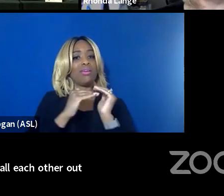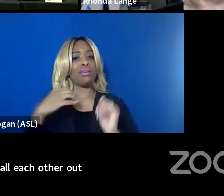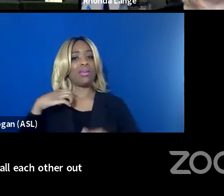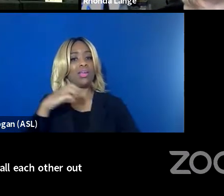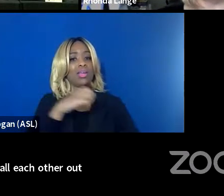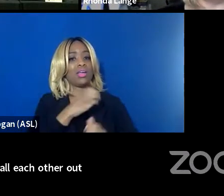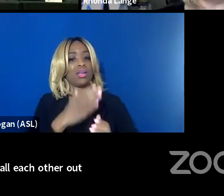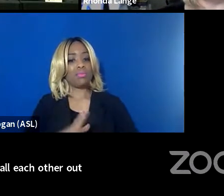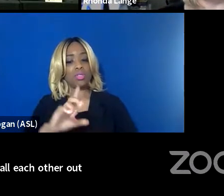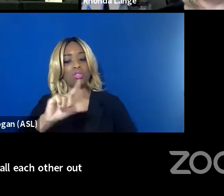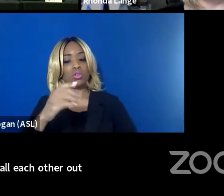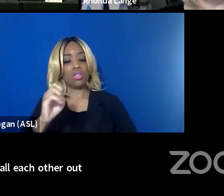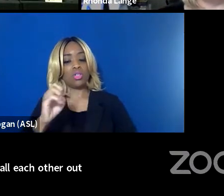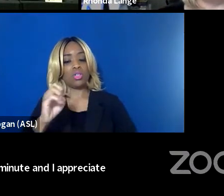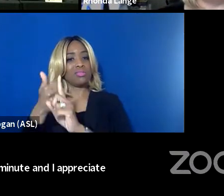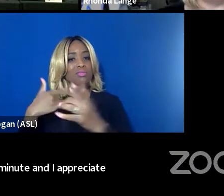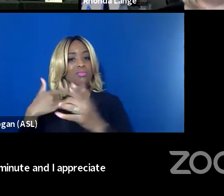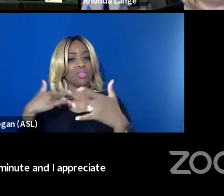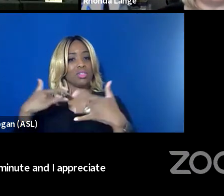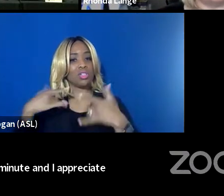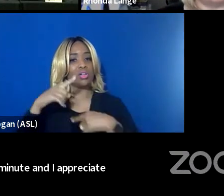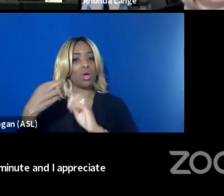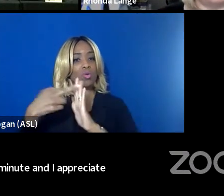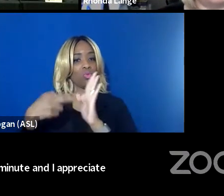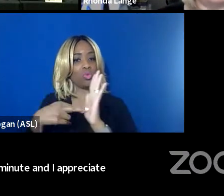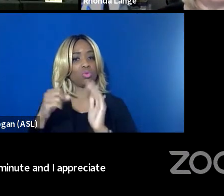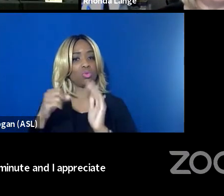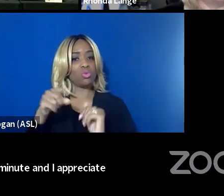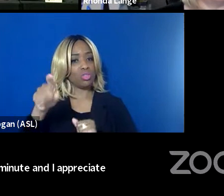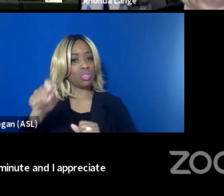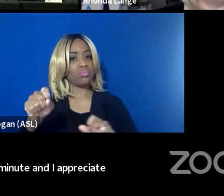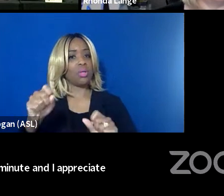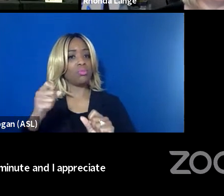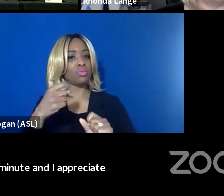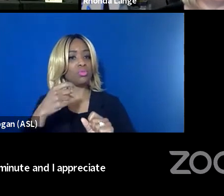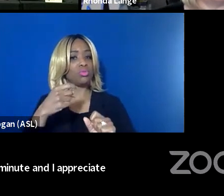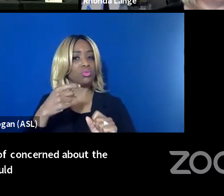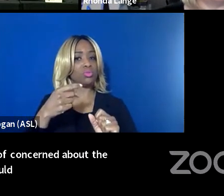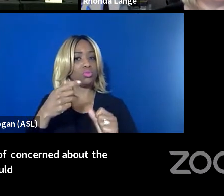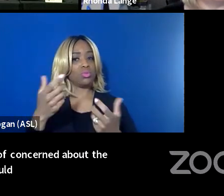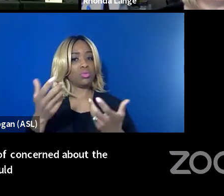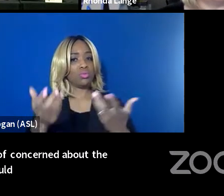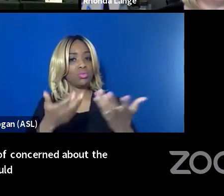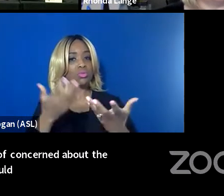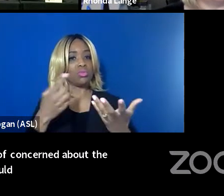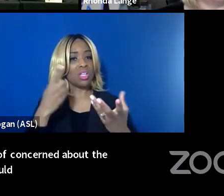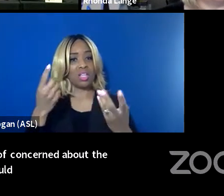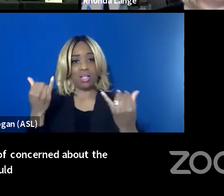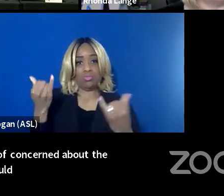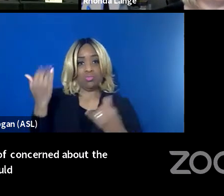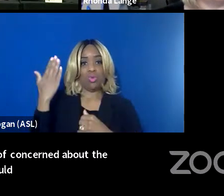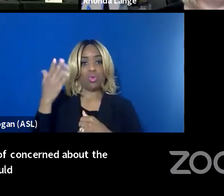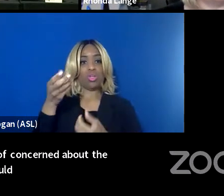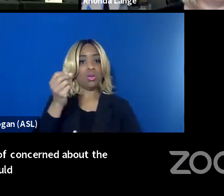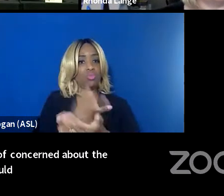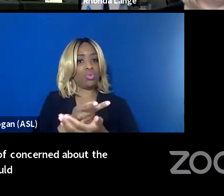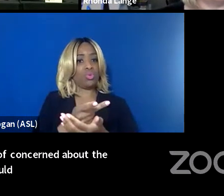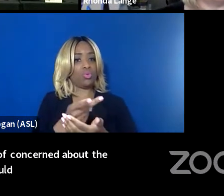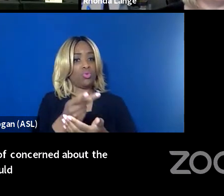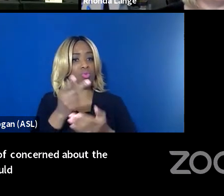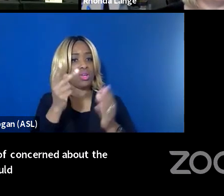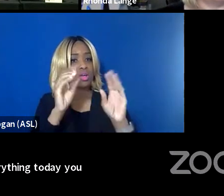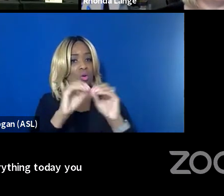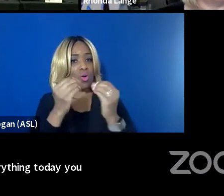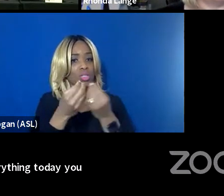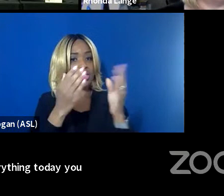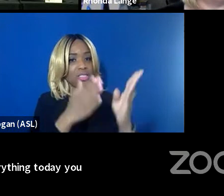kind of concerned about the rules, and she should be able to get up here and say, hey, and just earlier today, you approved the organizational plan,